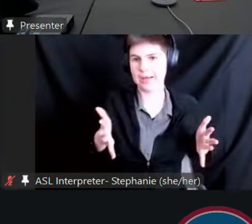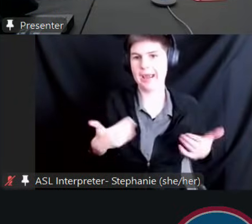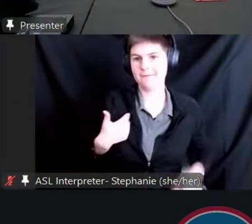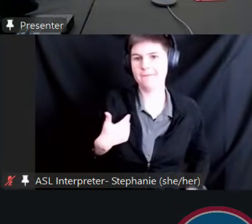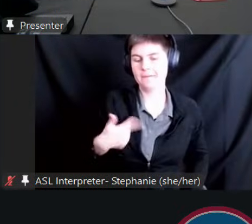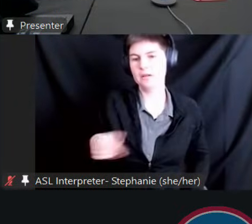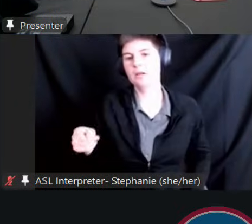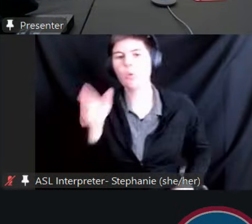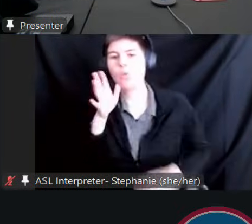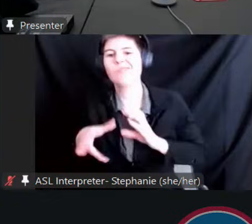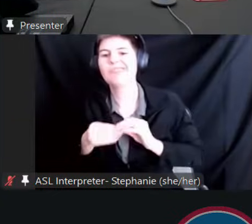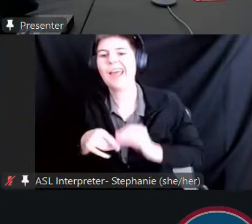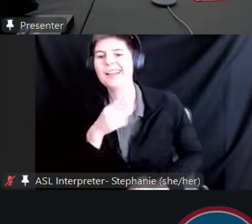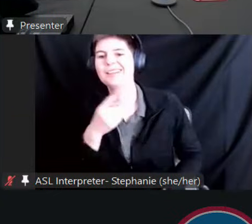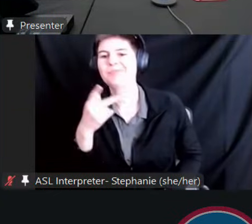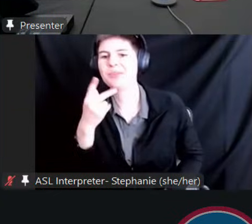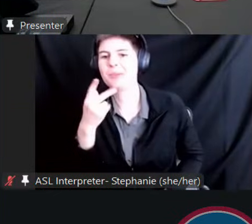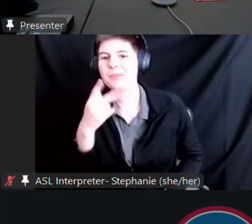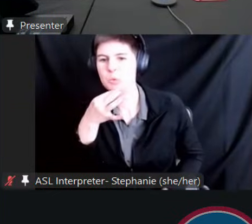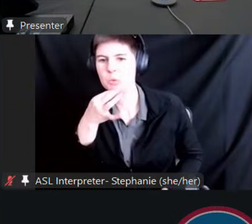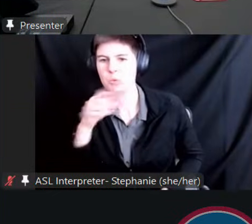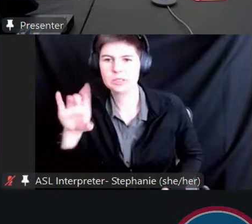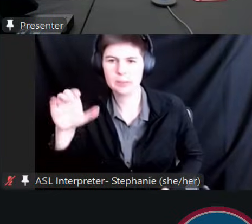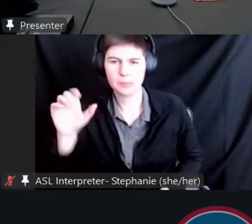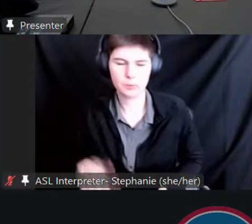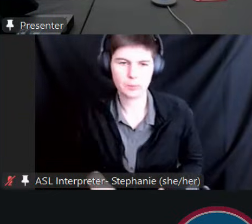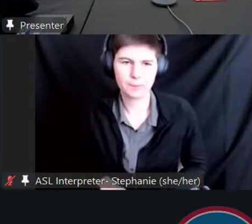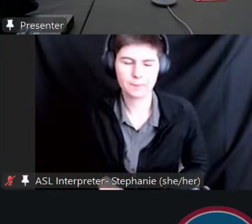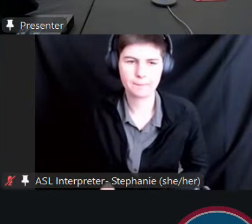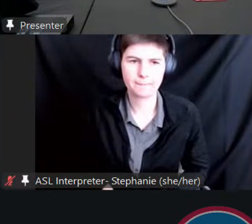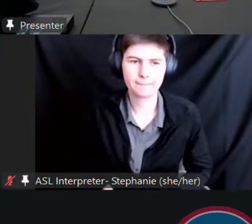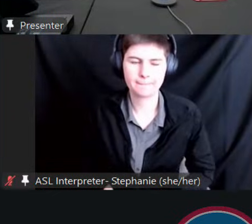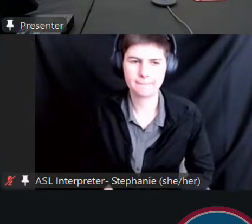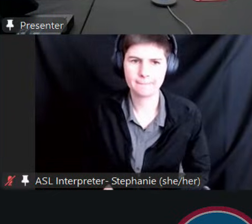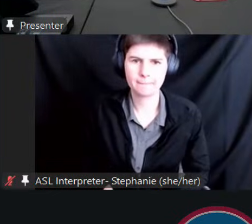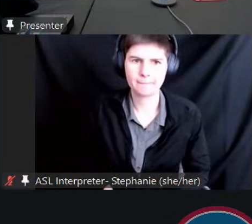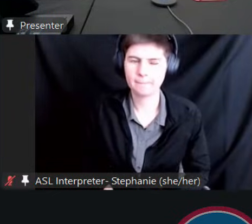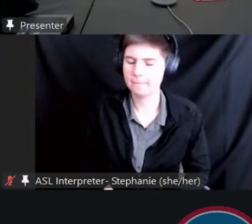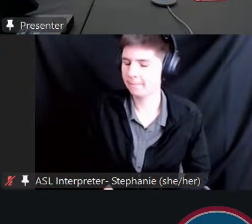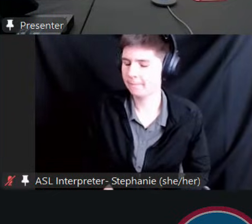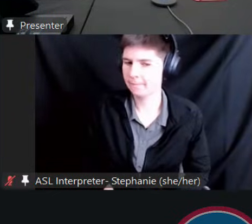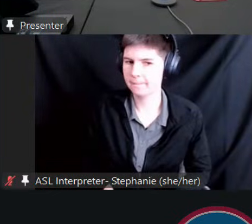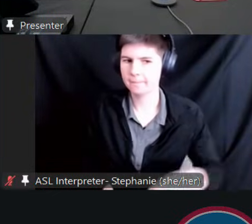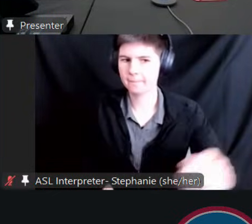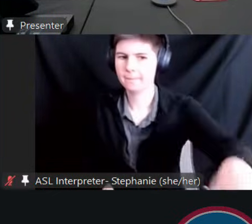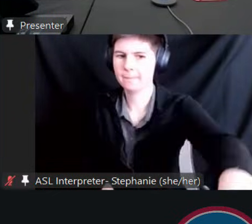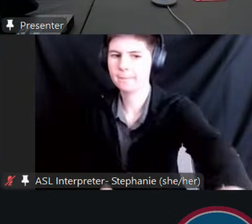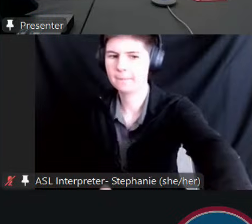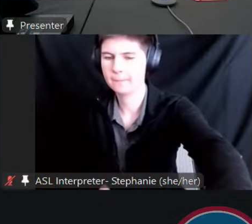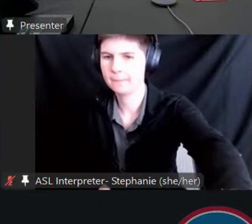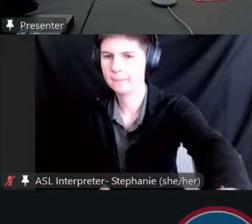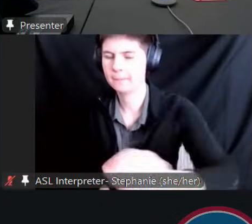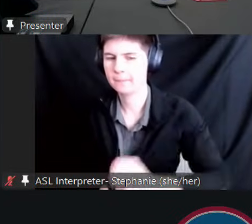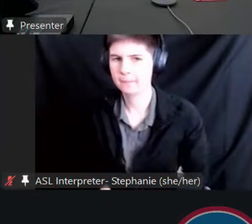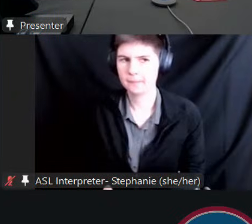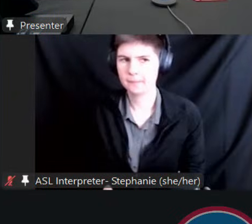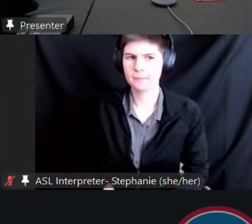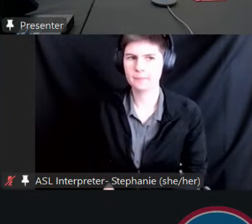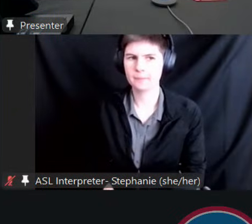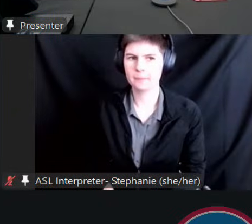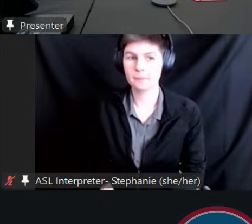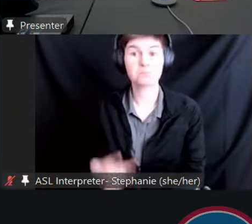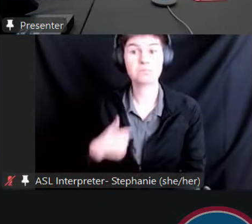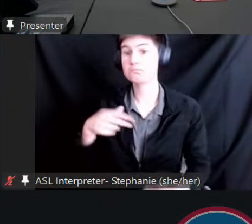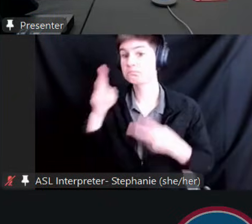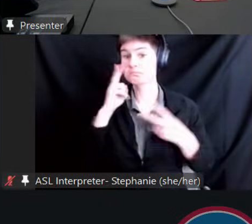be expanding on that. Yeah, I live on one of the routes and funny enough, what I have seen, it's been excellent, but I've sort